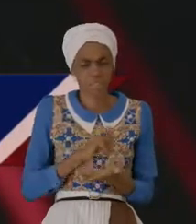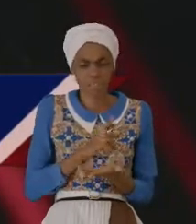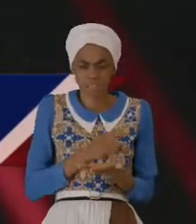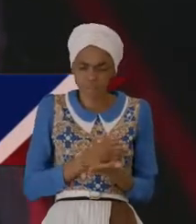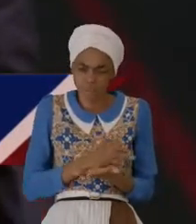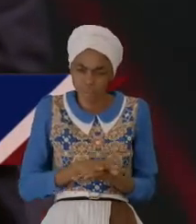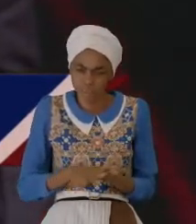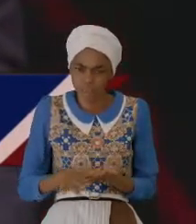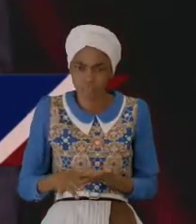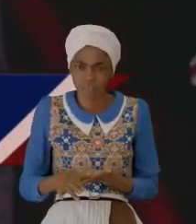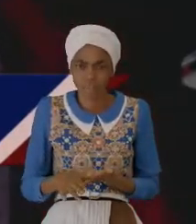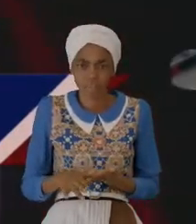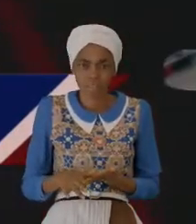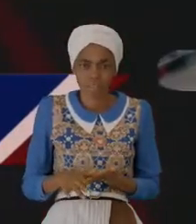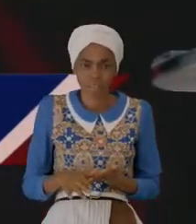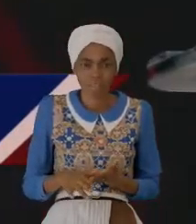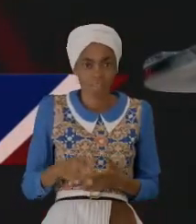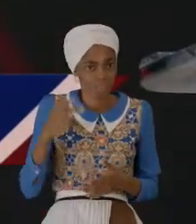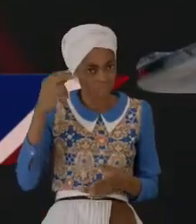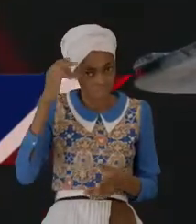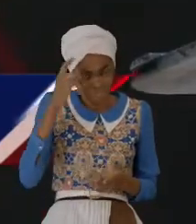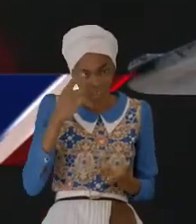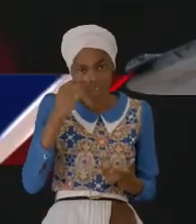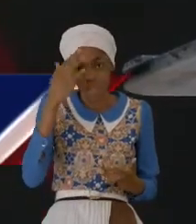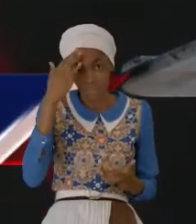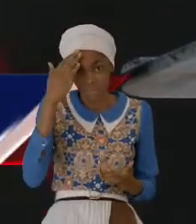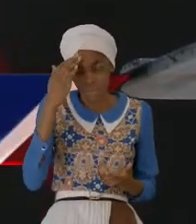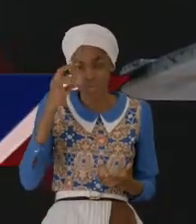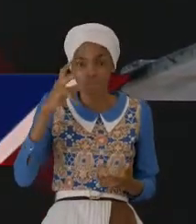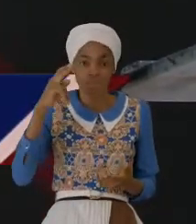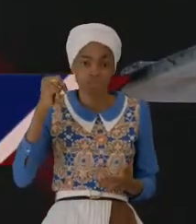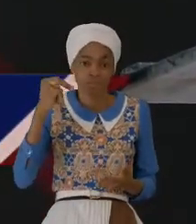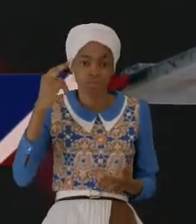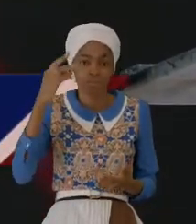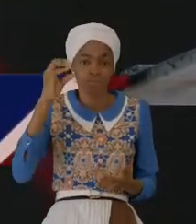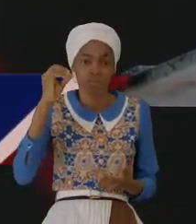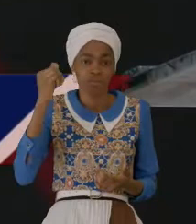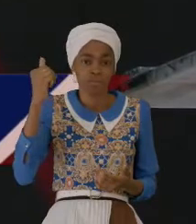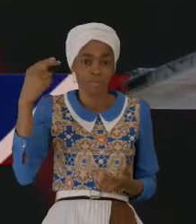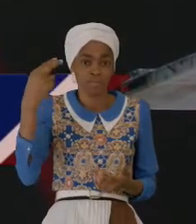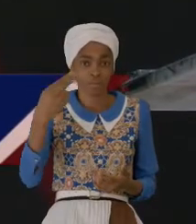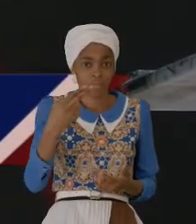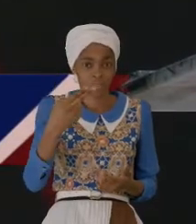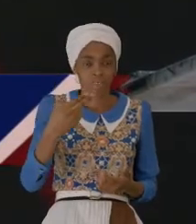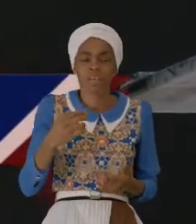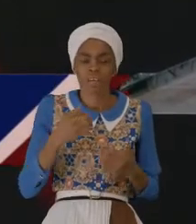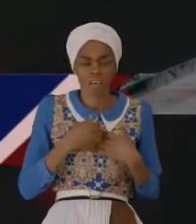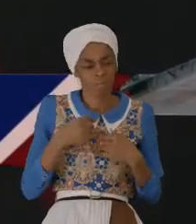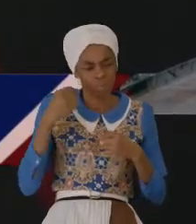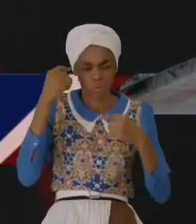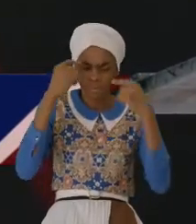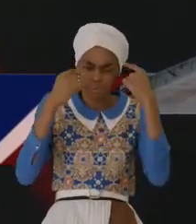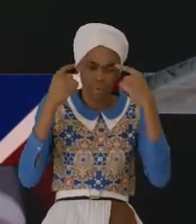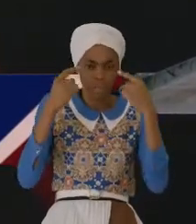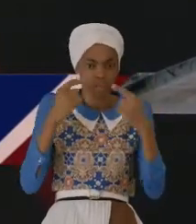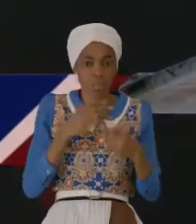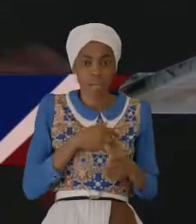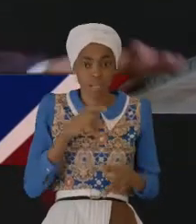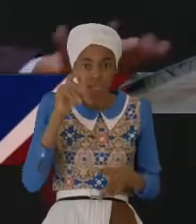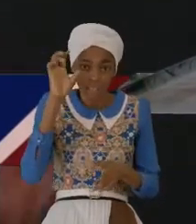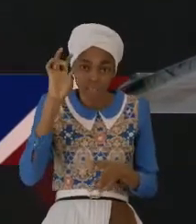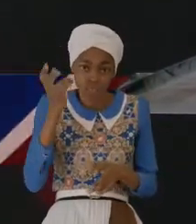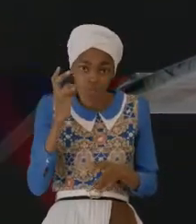Noah might have wondered the seven converted people with Noah must have wondered